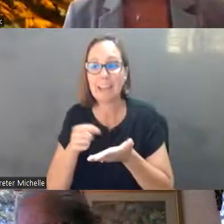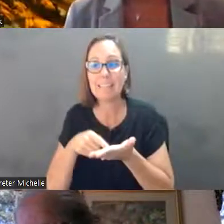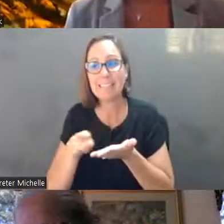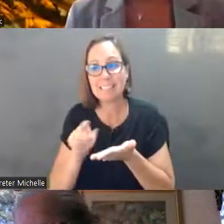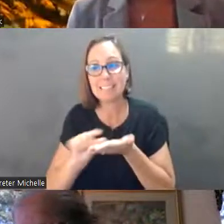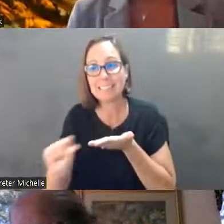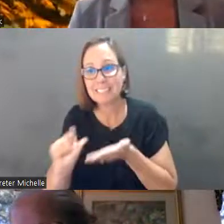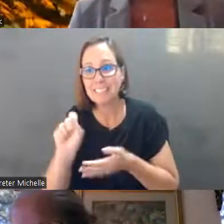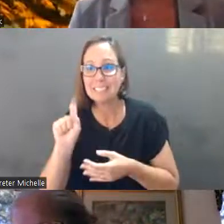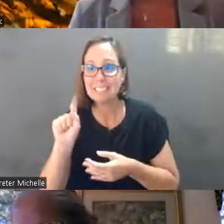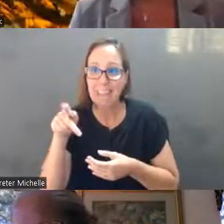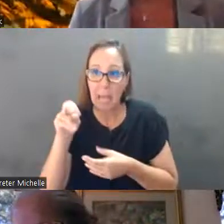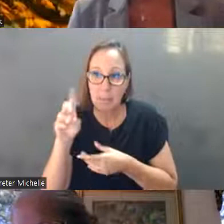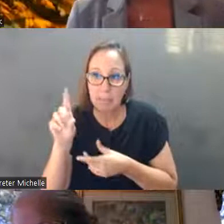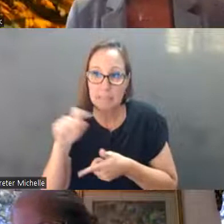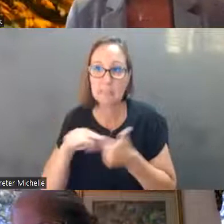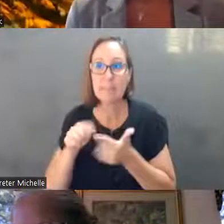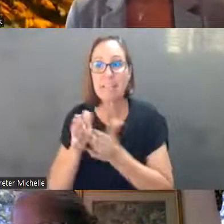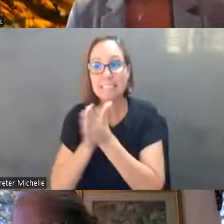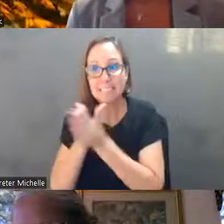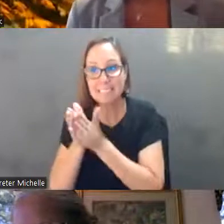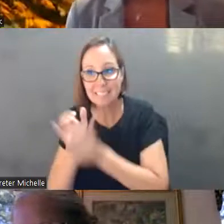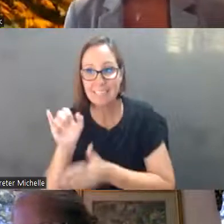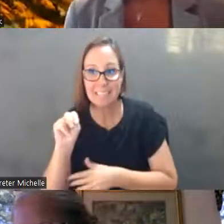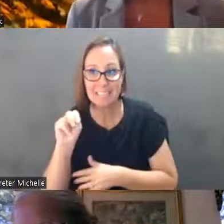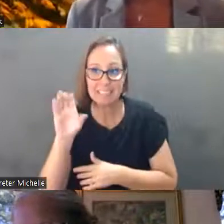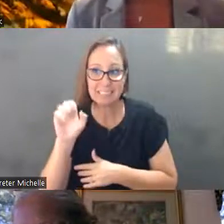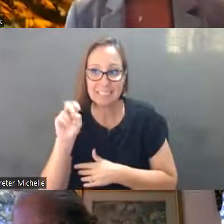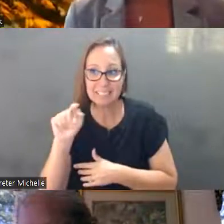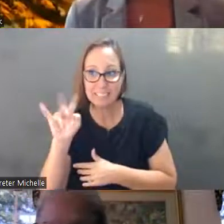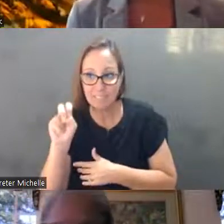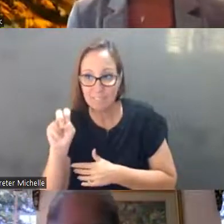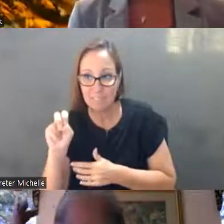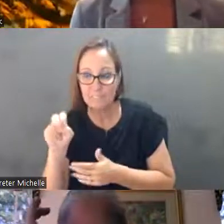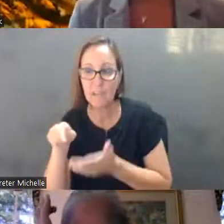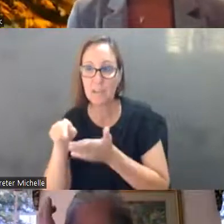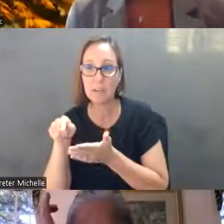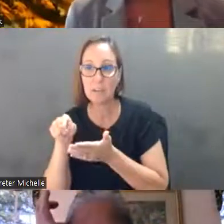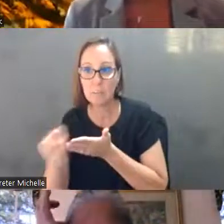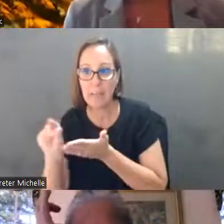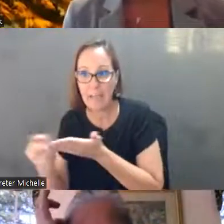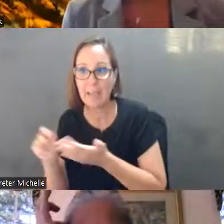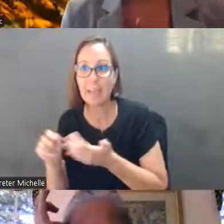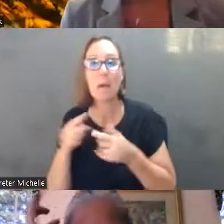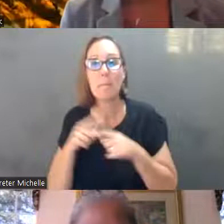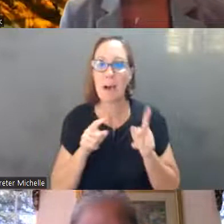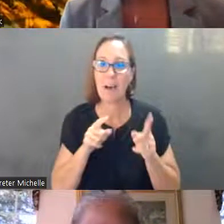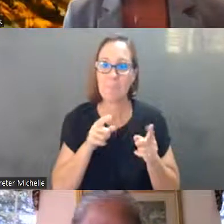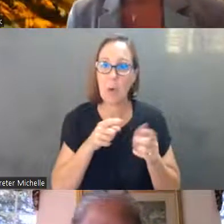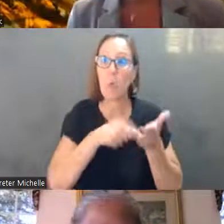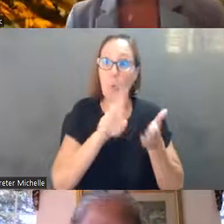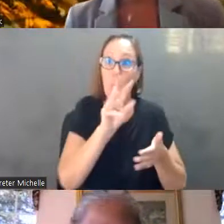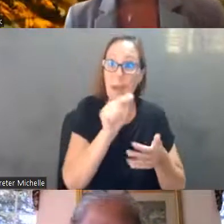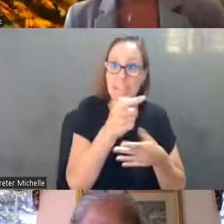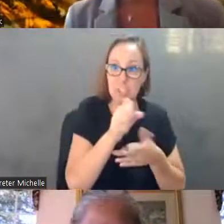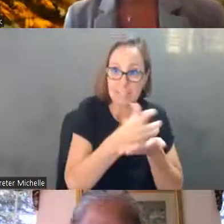or incentive payments for workers, but addressing wages is outside of the CalGROWS program. But